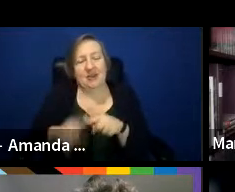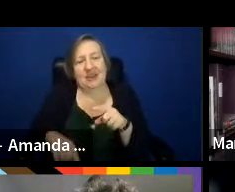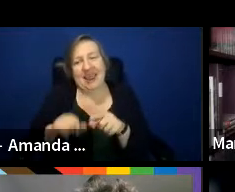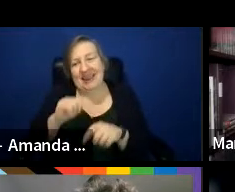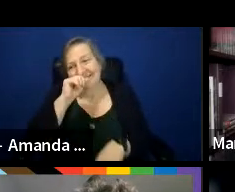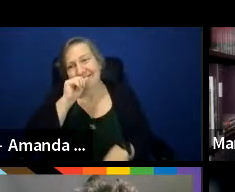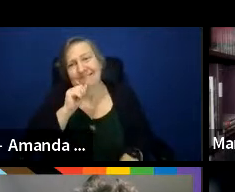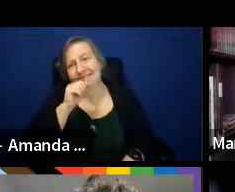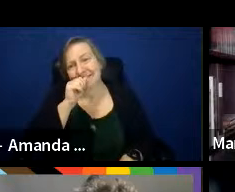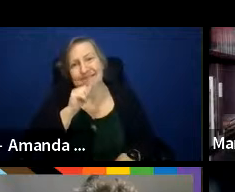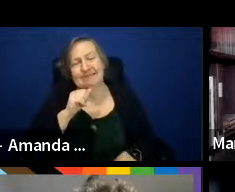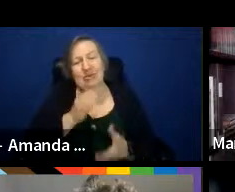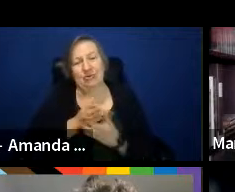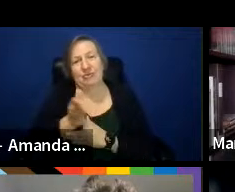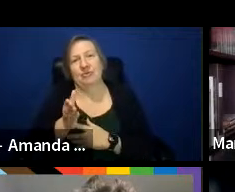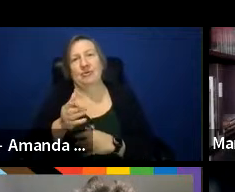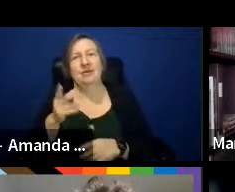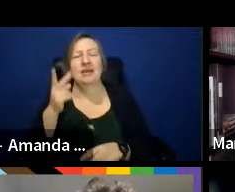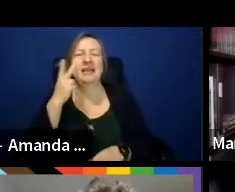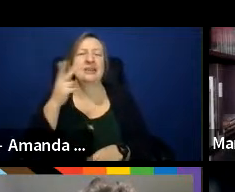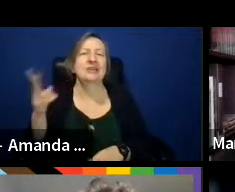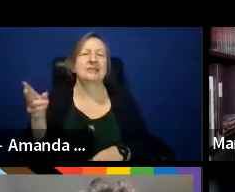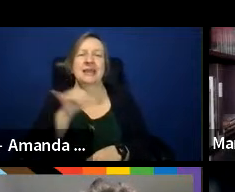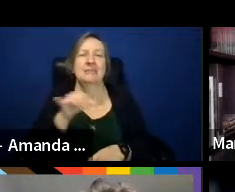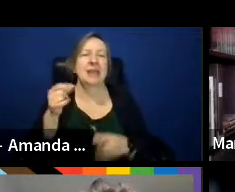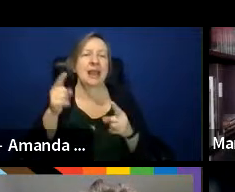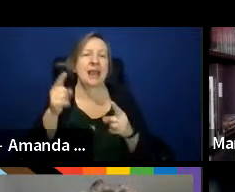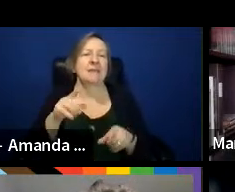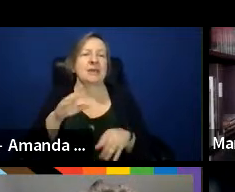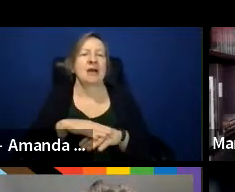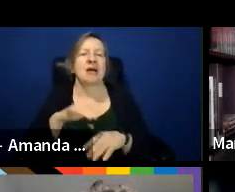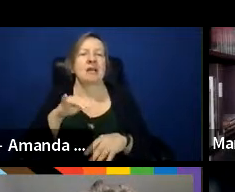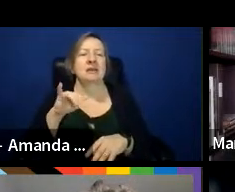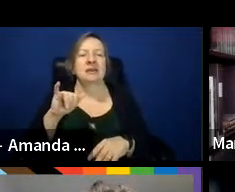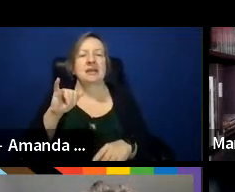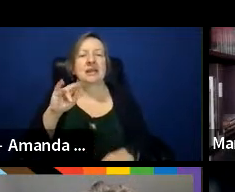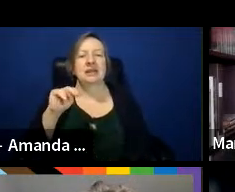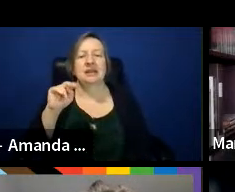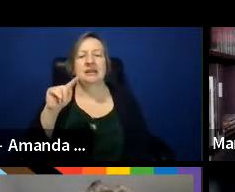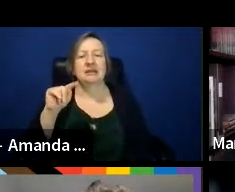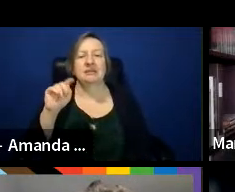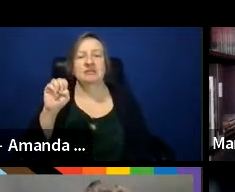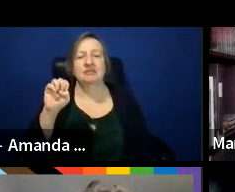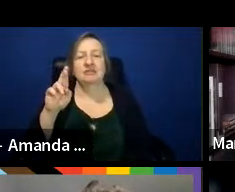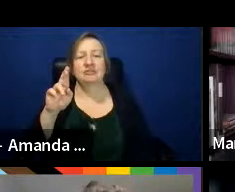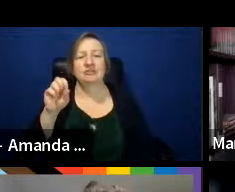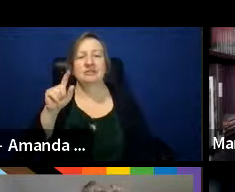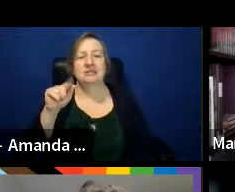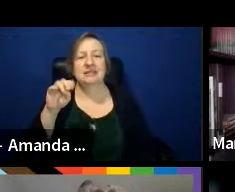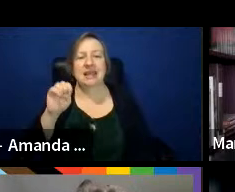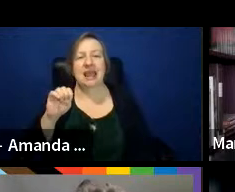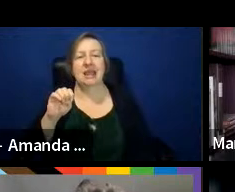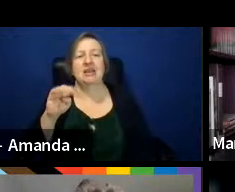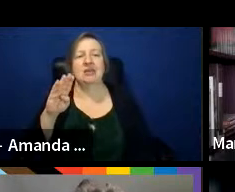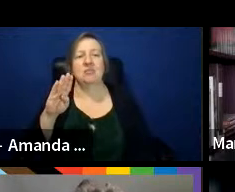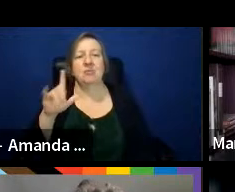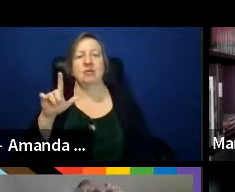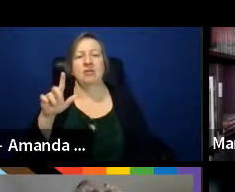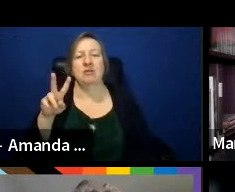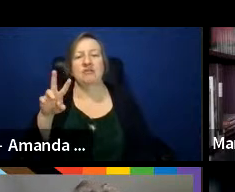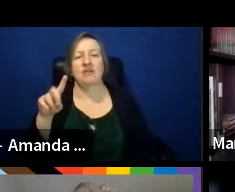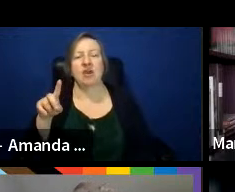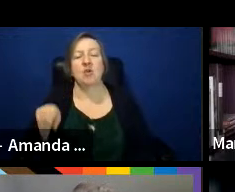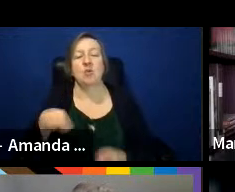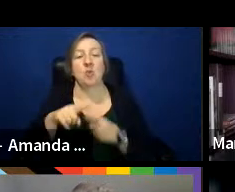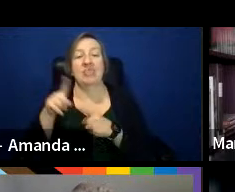of I saw the same thing happen on Interstate Boulevard when they were building the TriMet there. A lot of those businesses